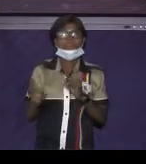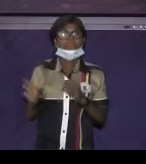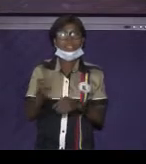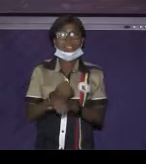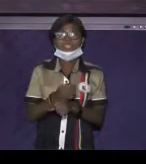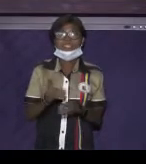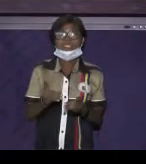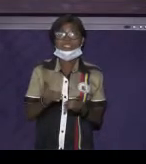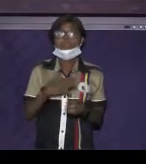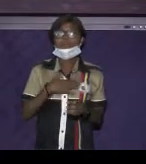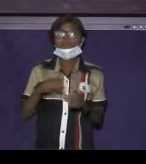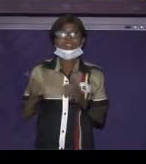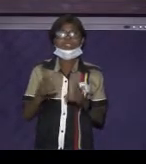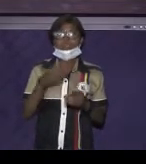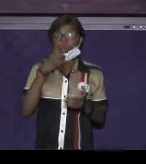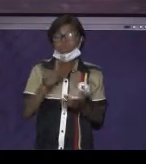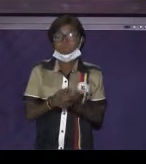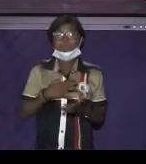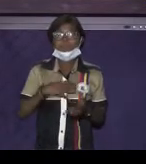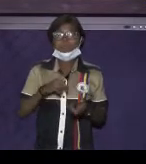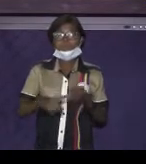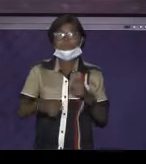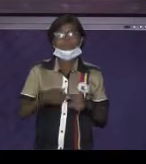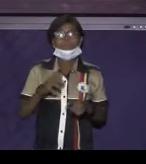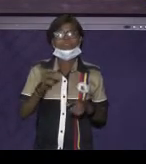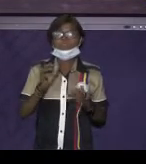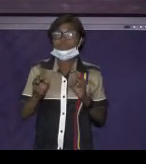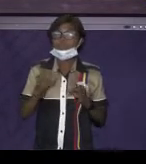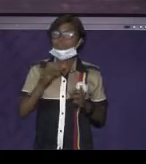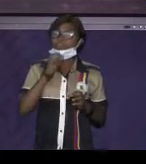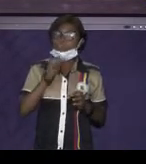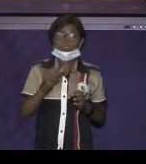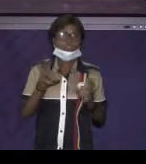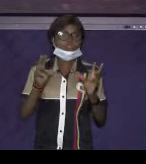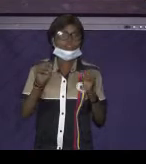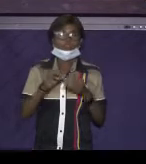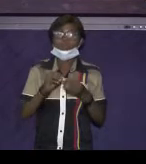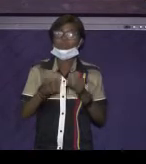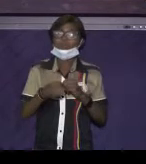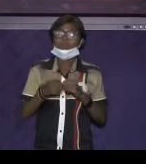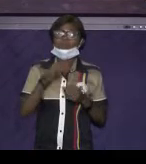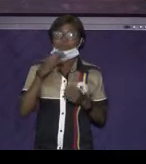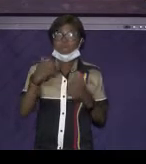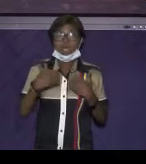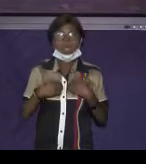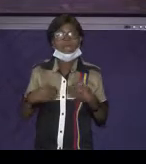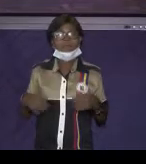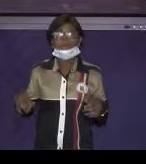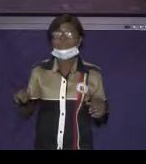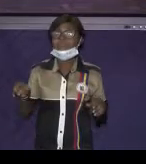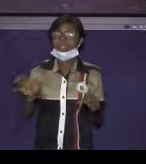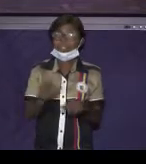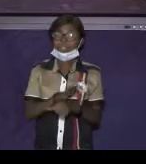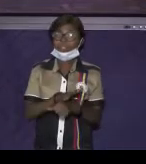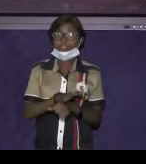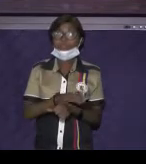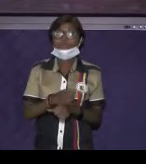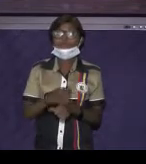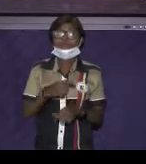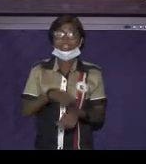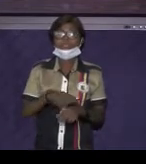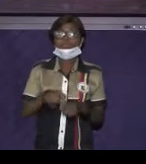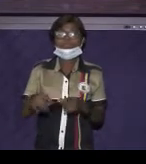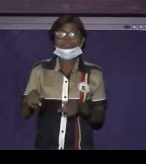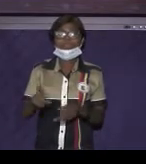did, then you did well, my friend. But if you did not, no problem. You will have enough time to practice using the homework and, of course, the